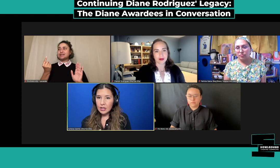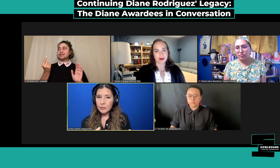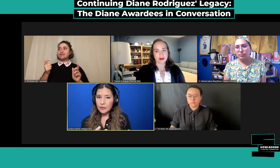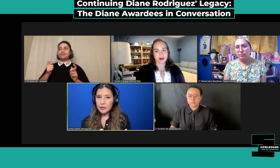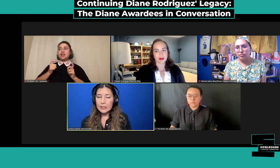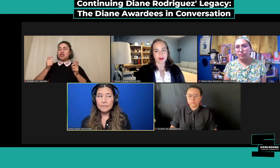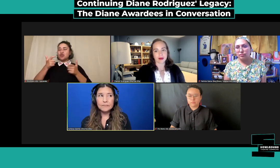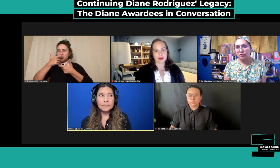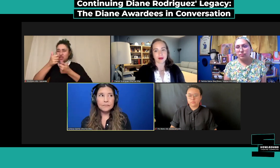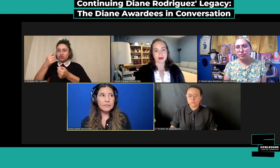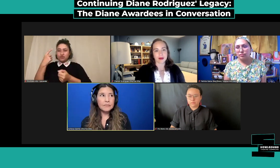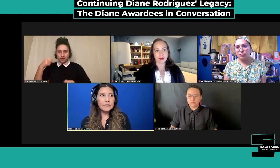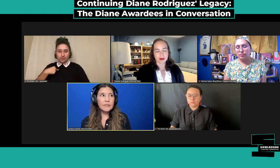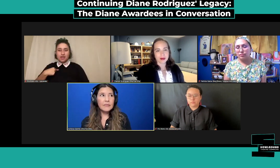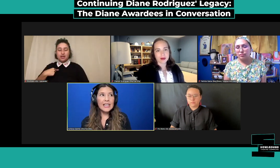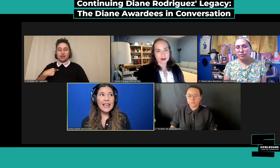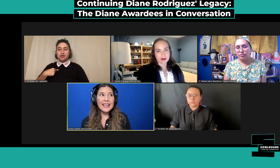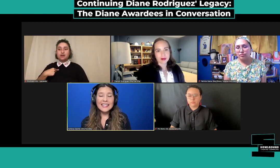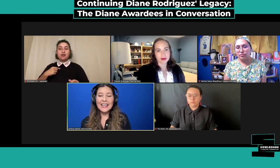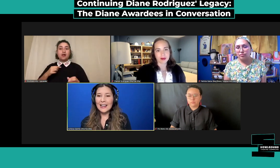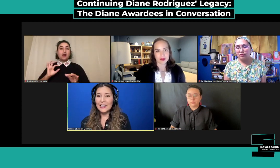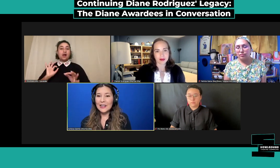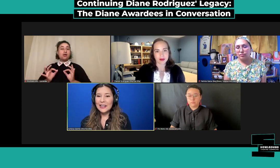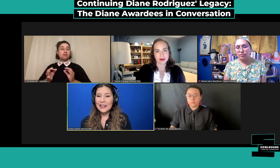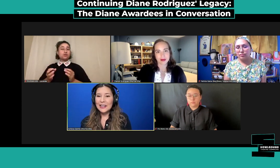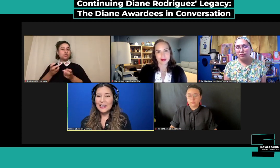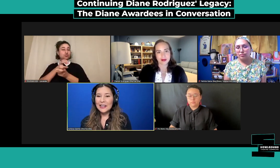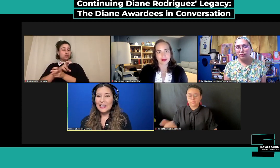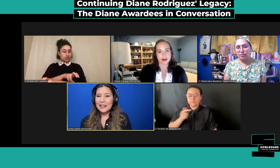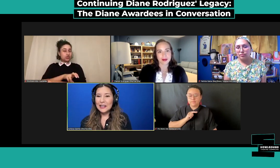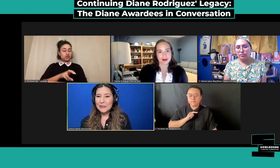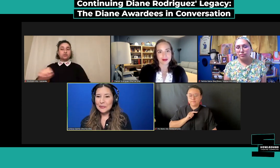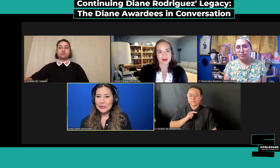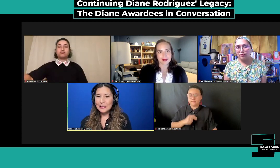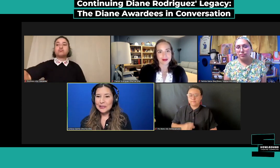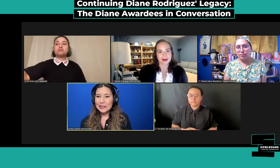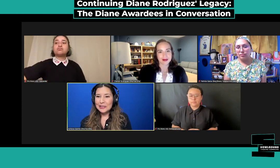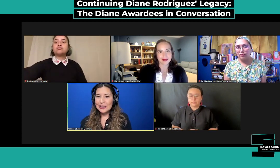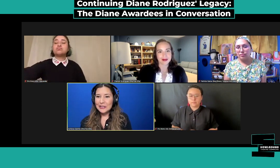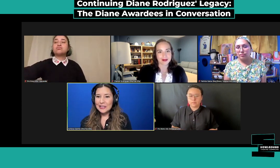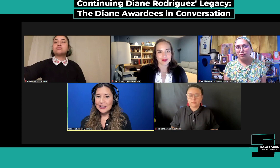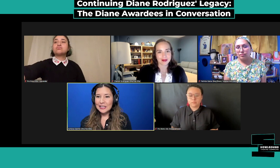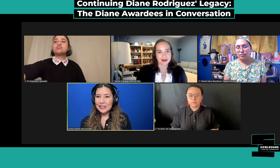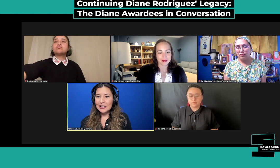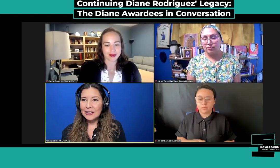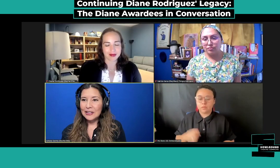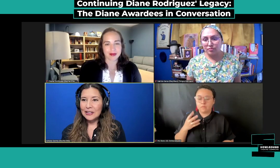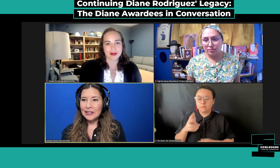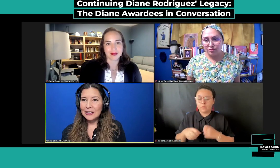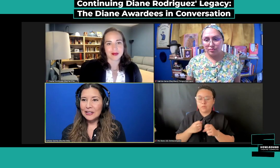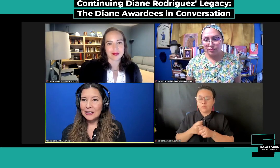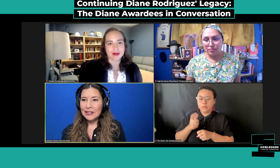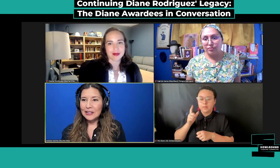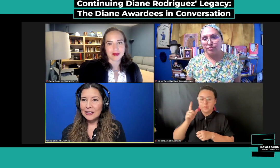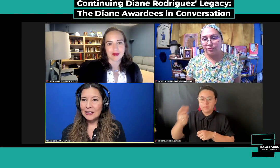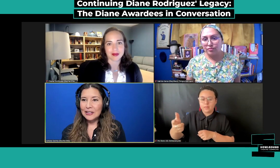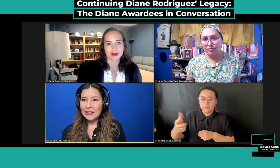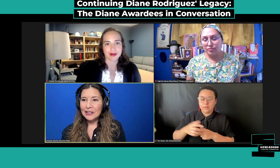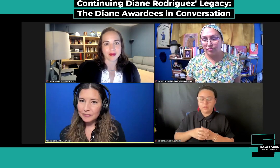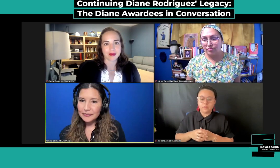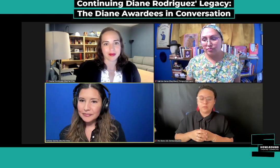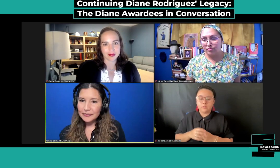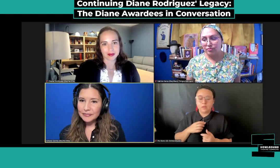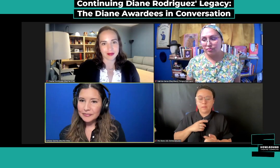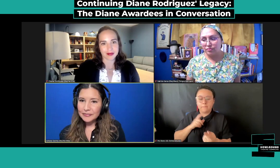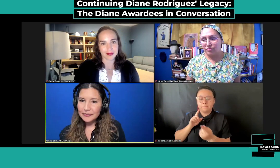interest for me. And a couple years later, I